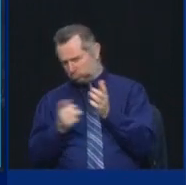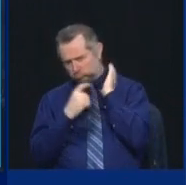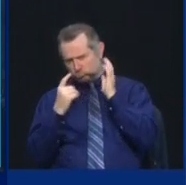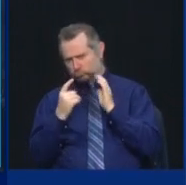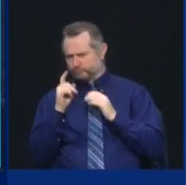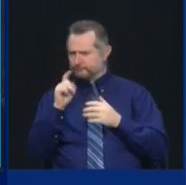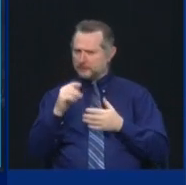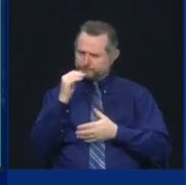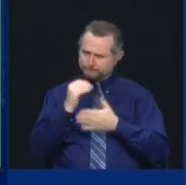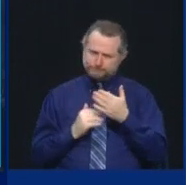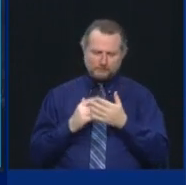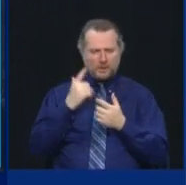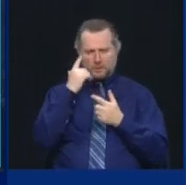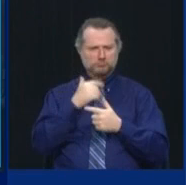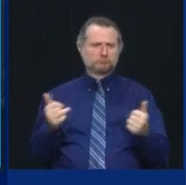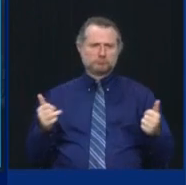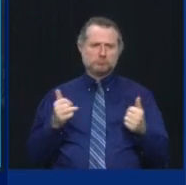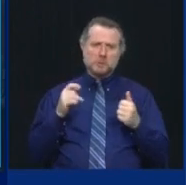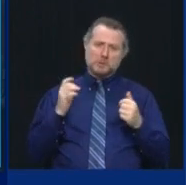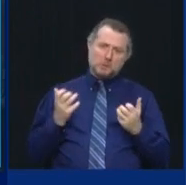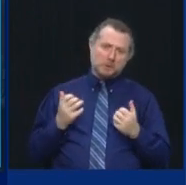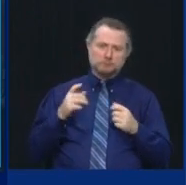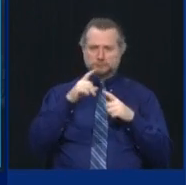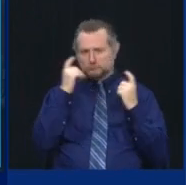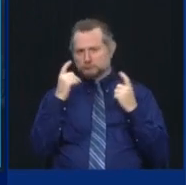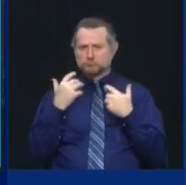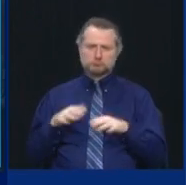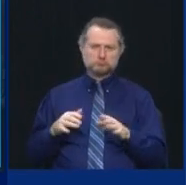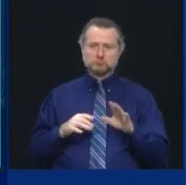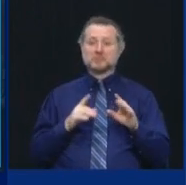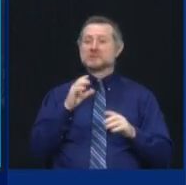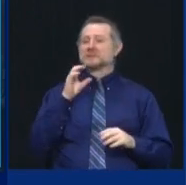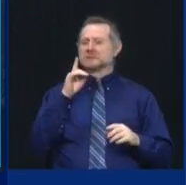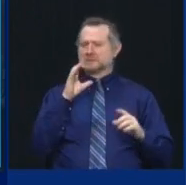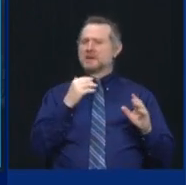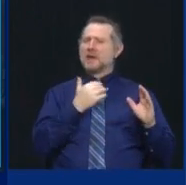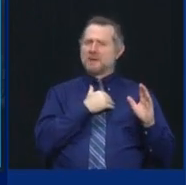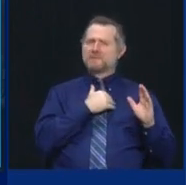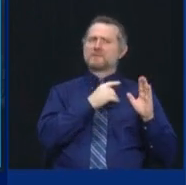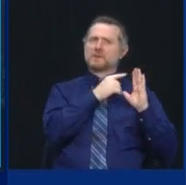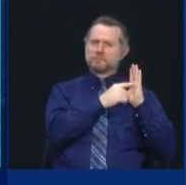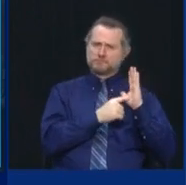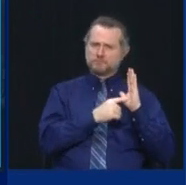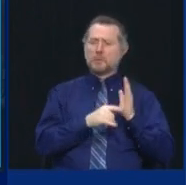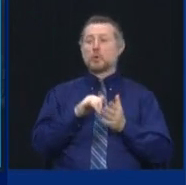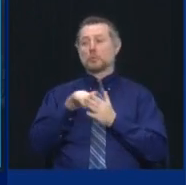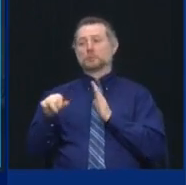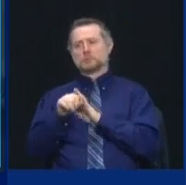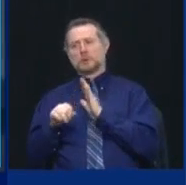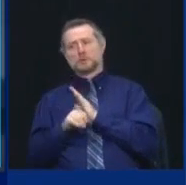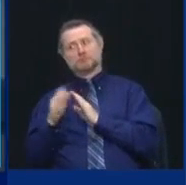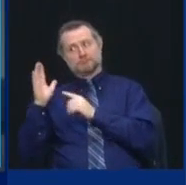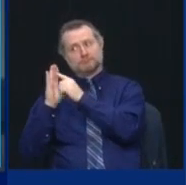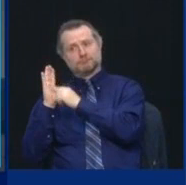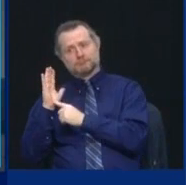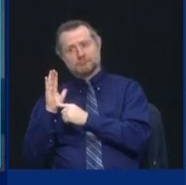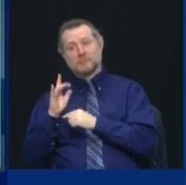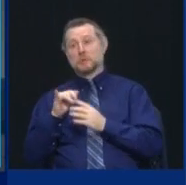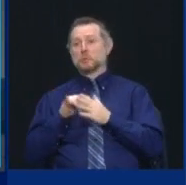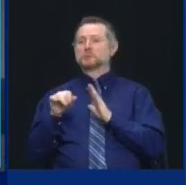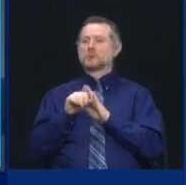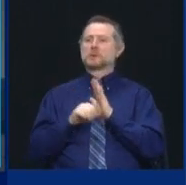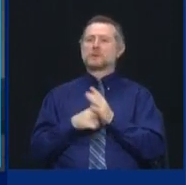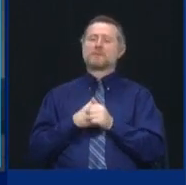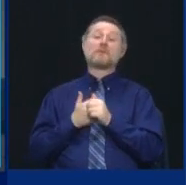guidelines to the state guidelines and the CDC guidelines. But for our part, we're adopting the CDC and we're